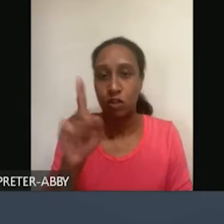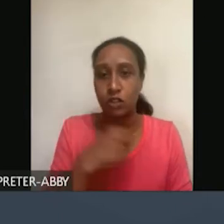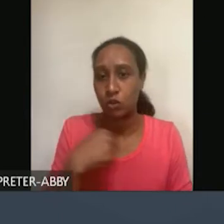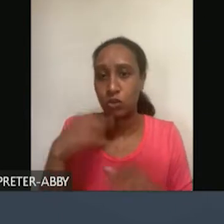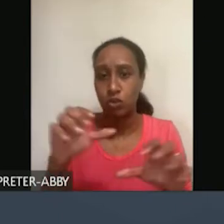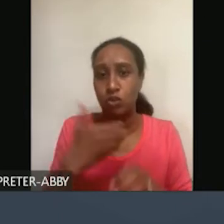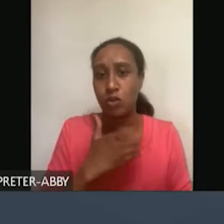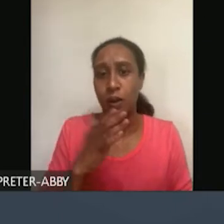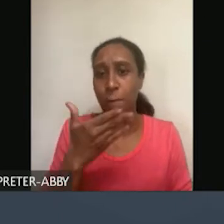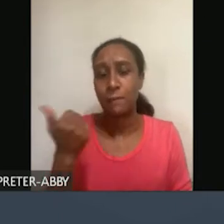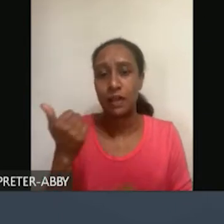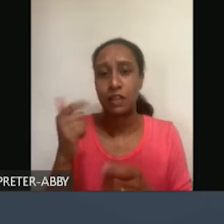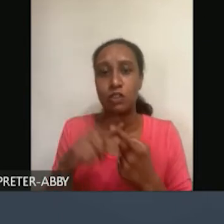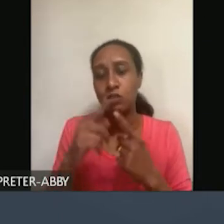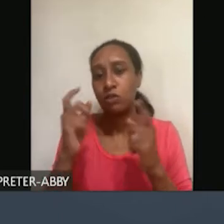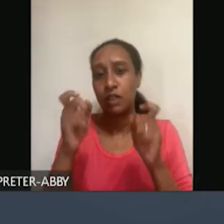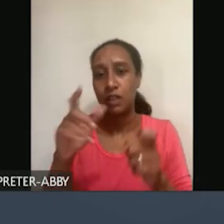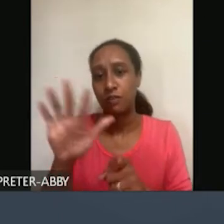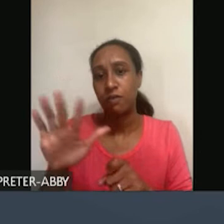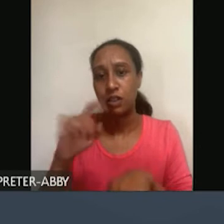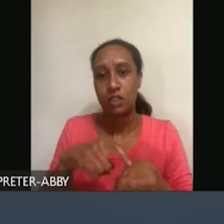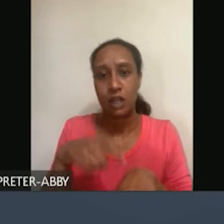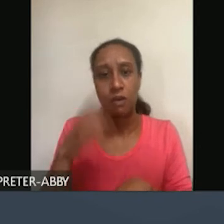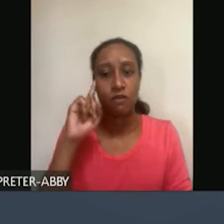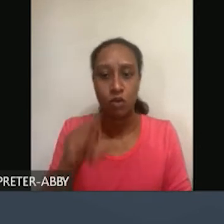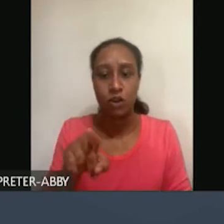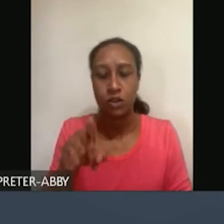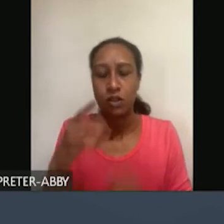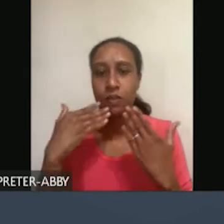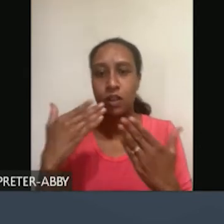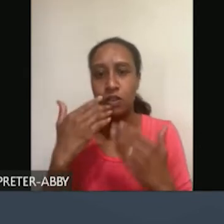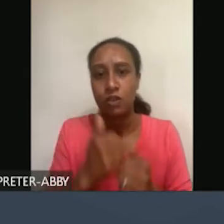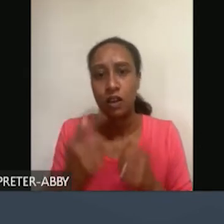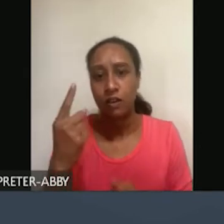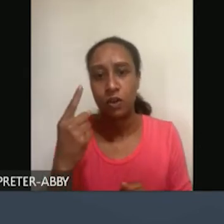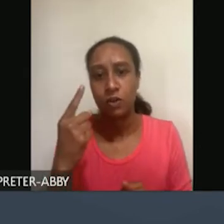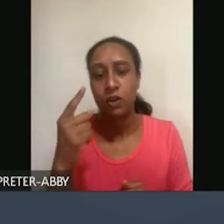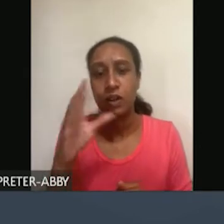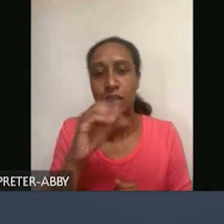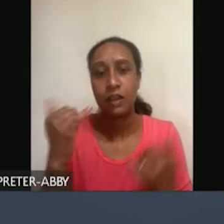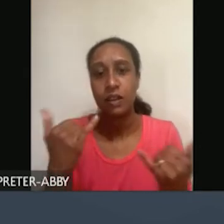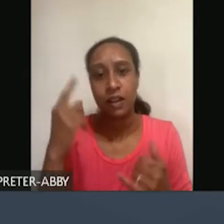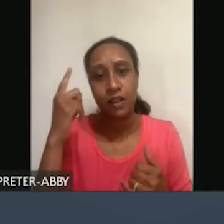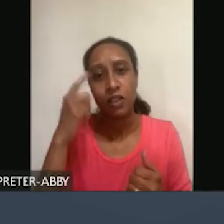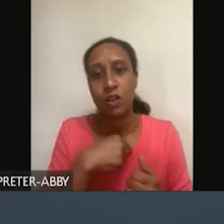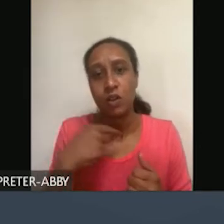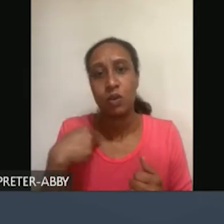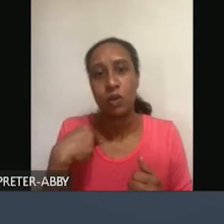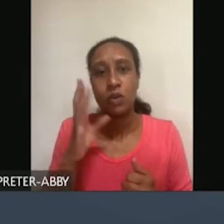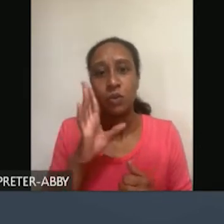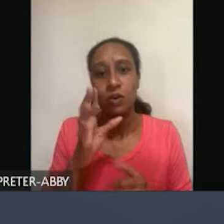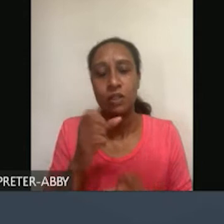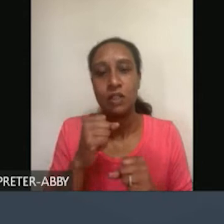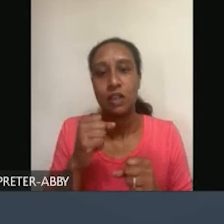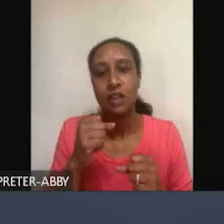to gauge an approximate time for you. Thank you, everyone. And at this time, I think we'll take a health break,